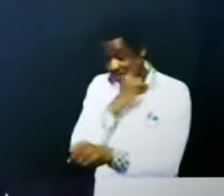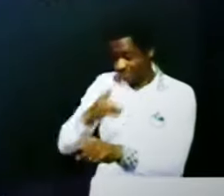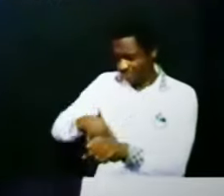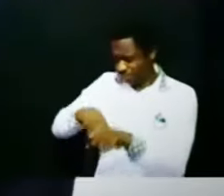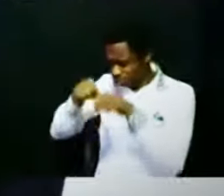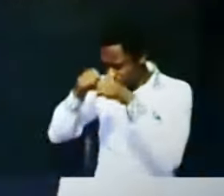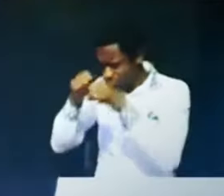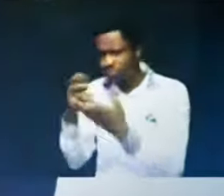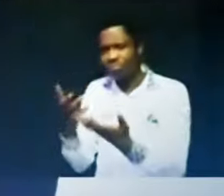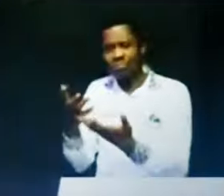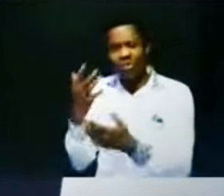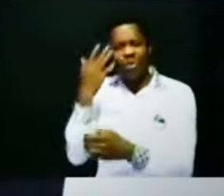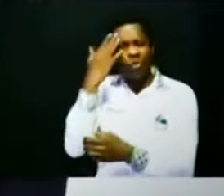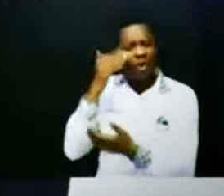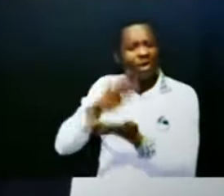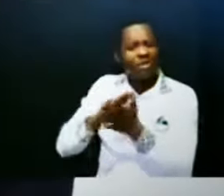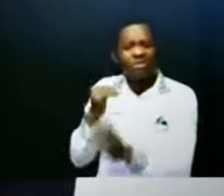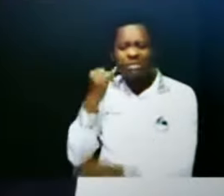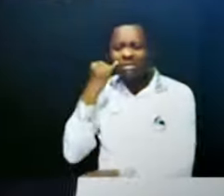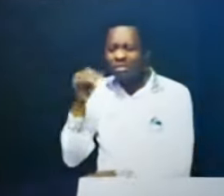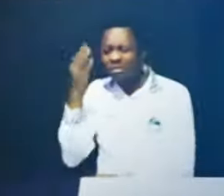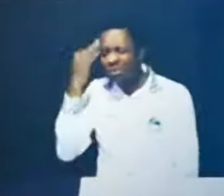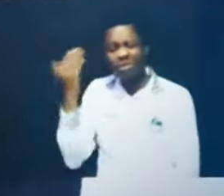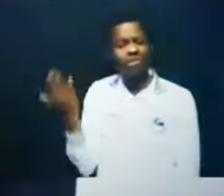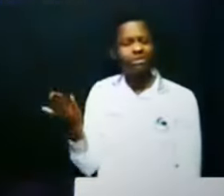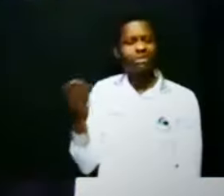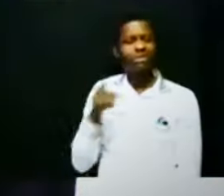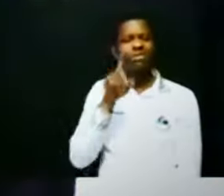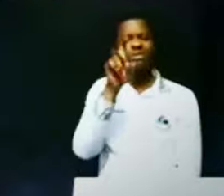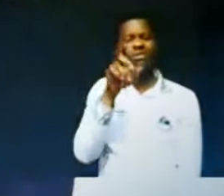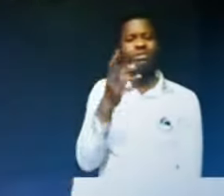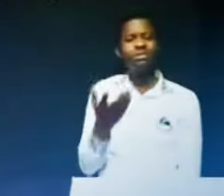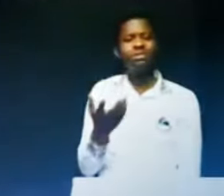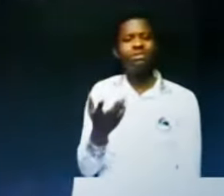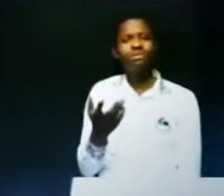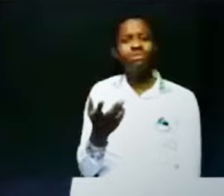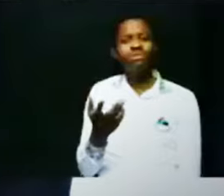Now, why the jealous eye?